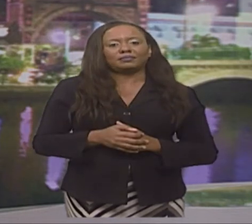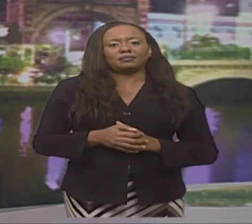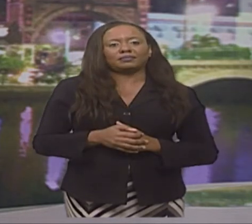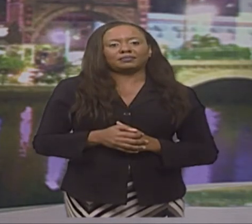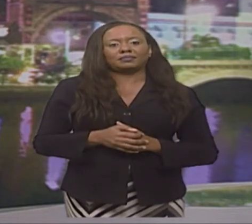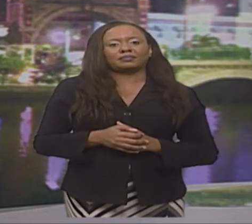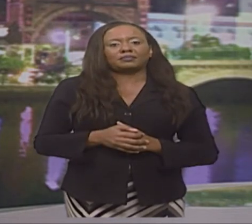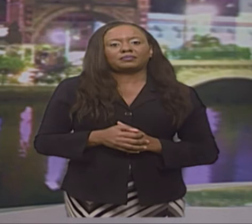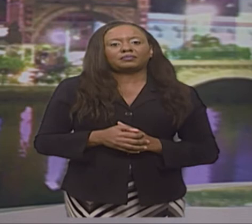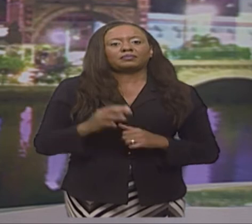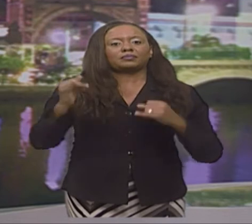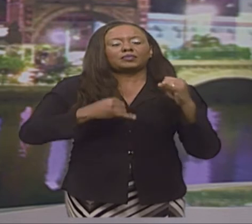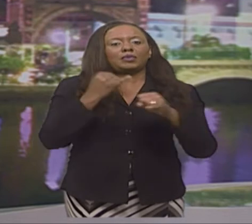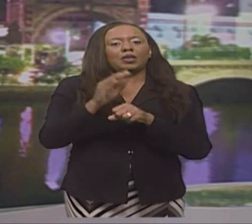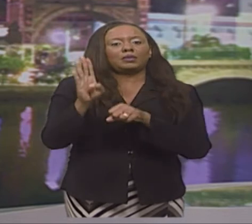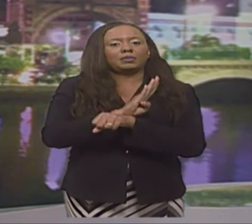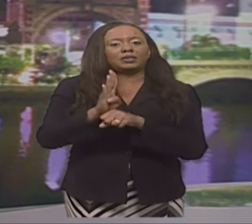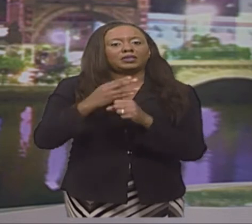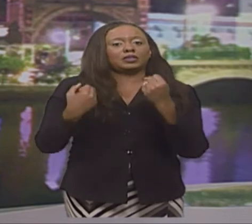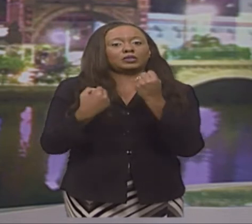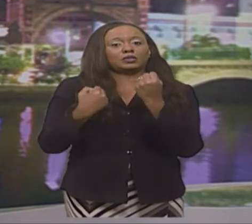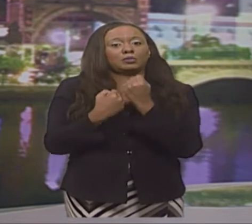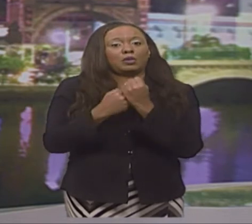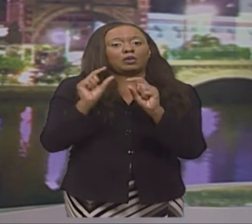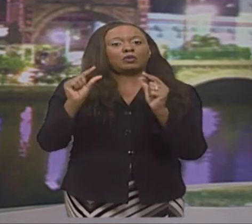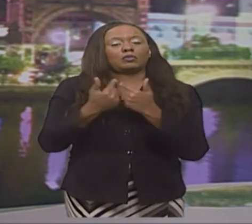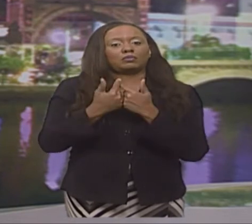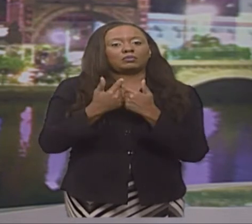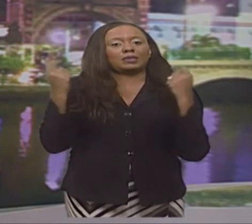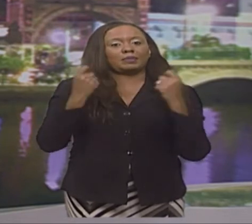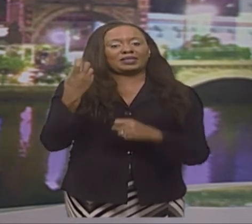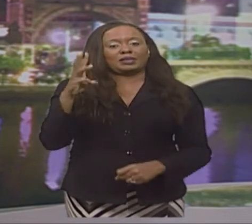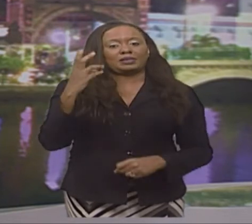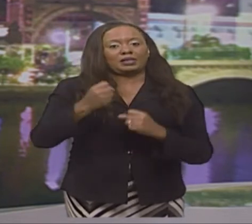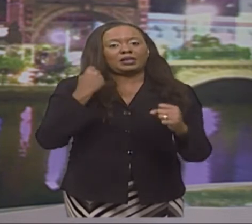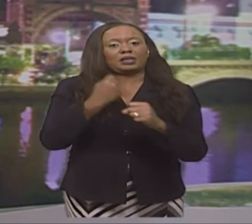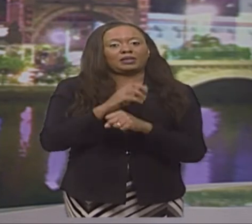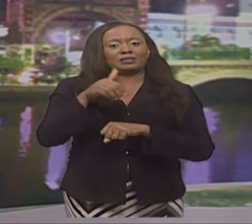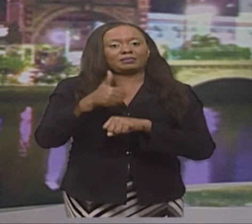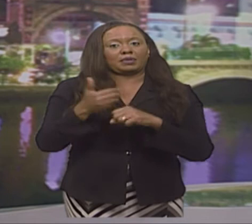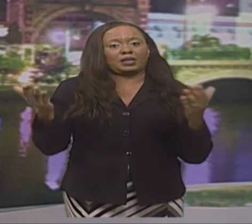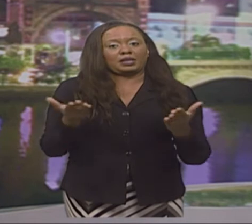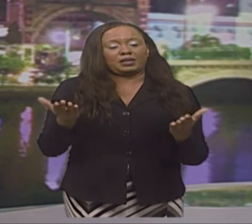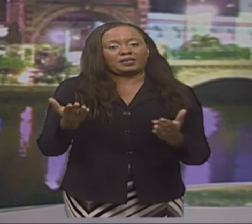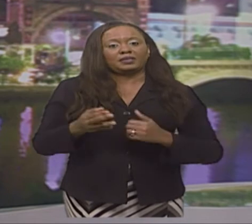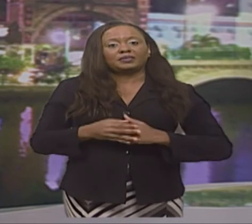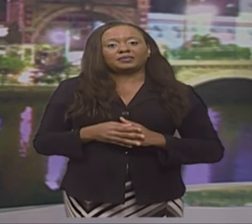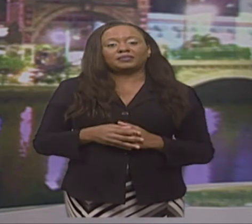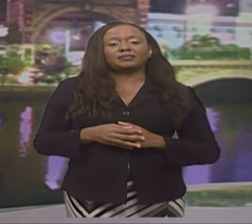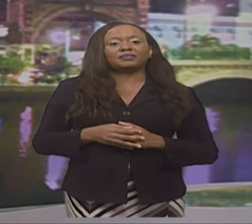The Barbados chapter of an international business support group recently marked 16 years in operation. Business Network International,